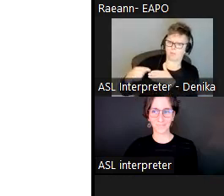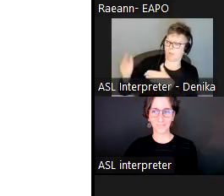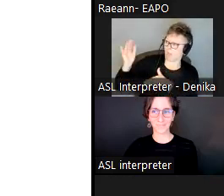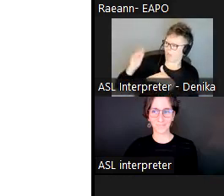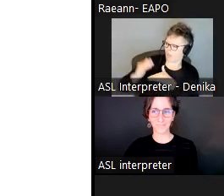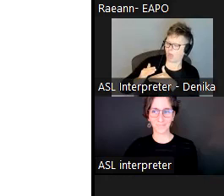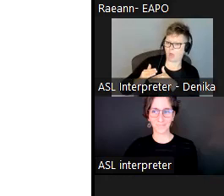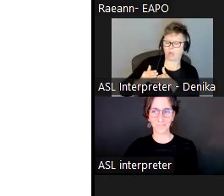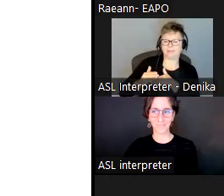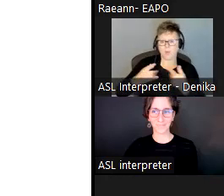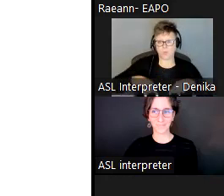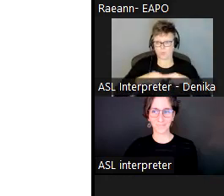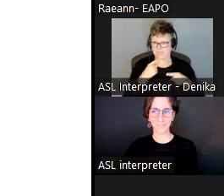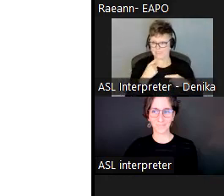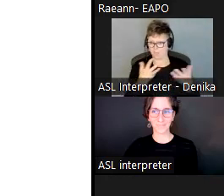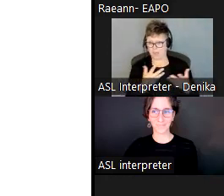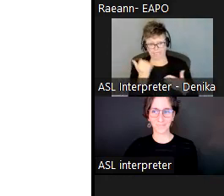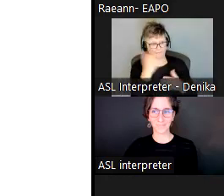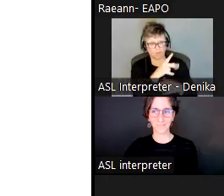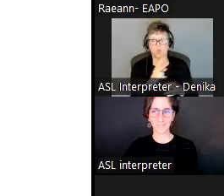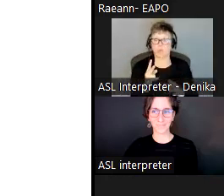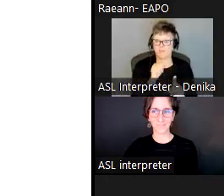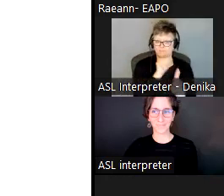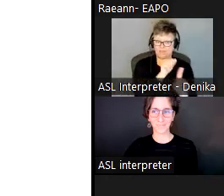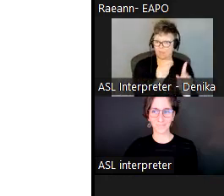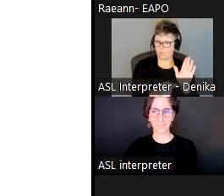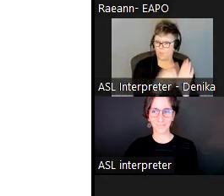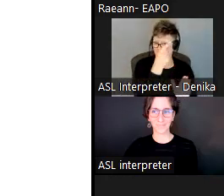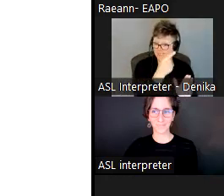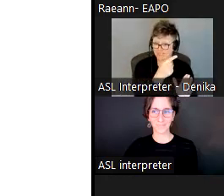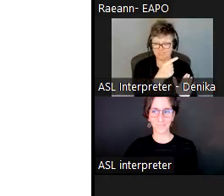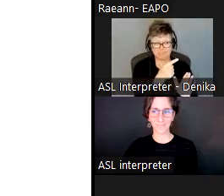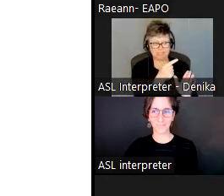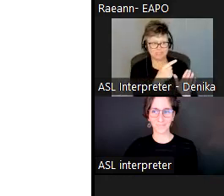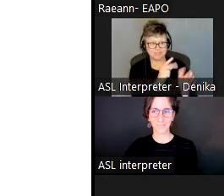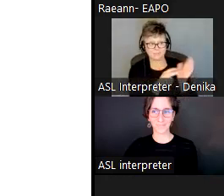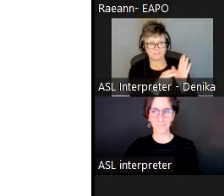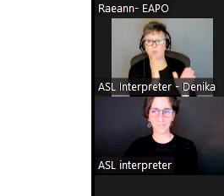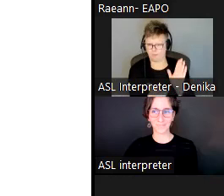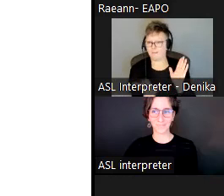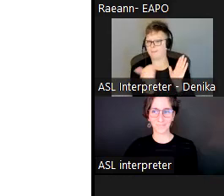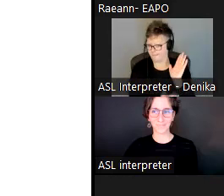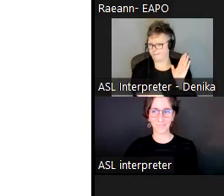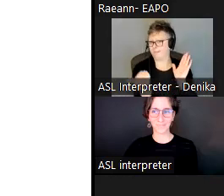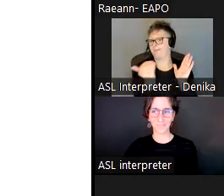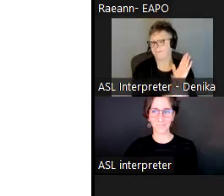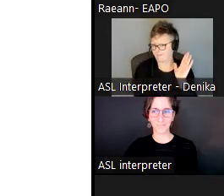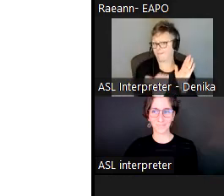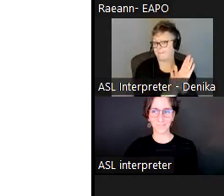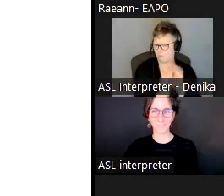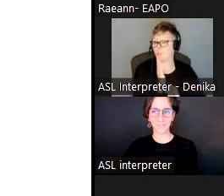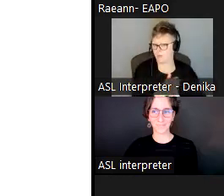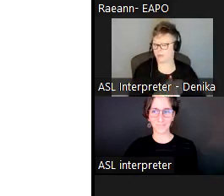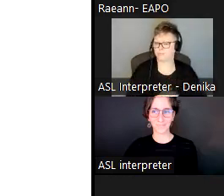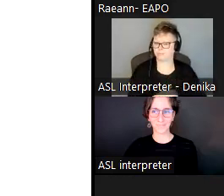Anti-Fraud, we say, if you've been a victim once, chances are you will get re-victimized. So this gentleman